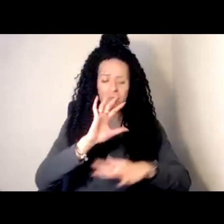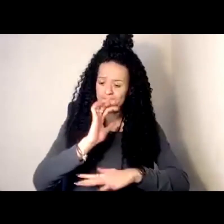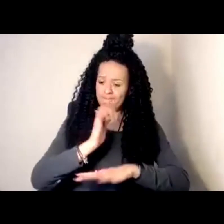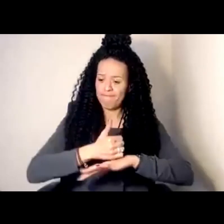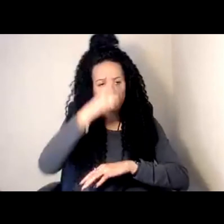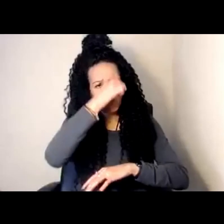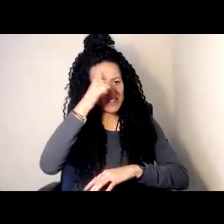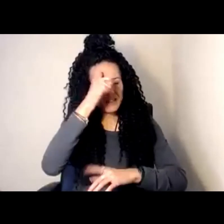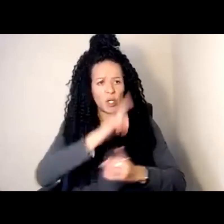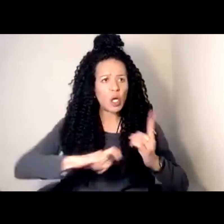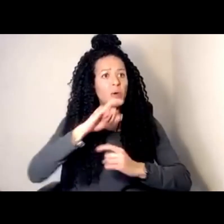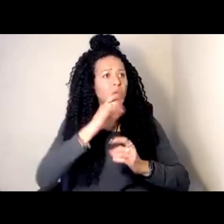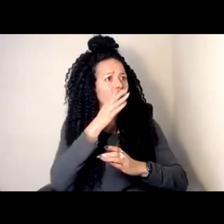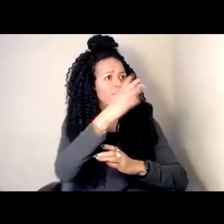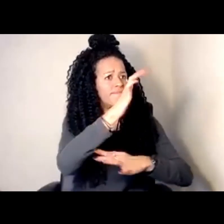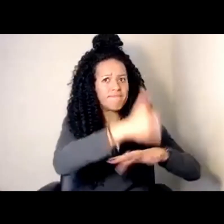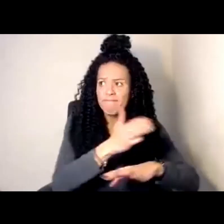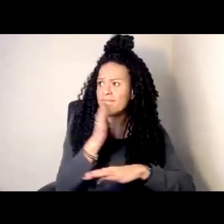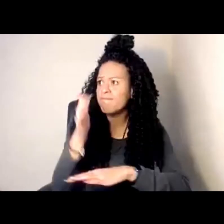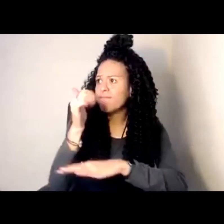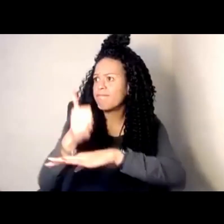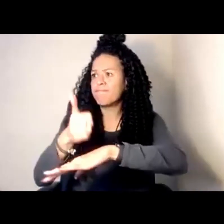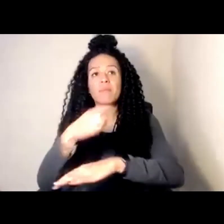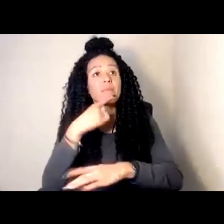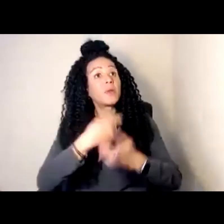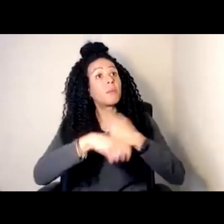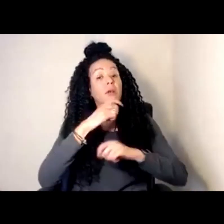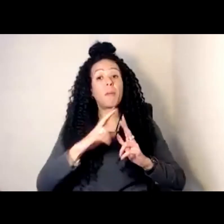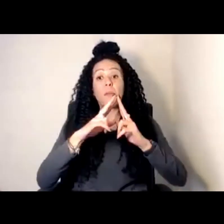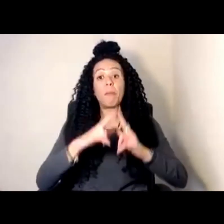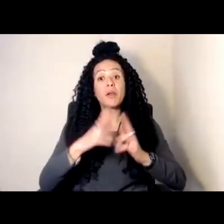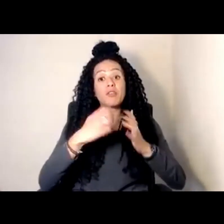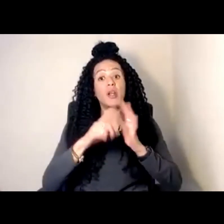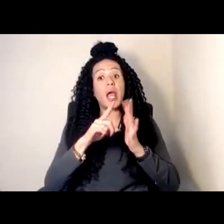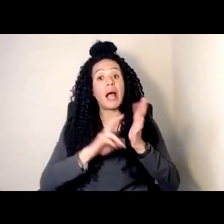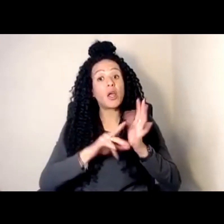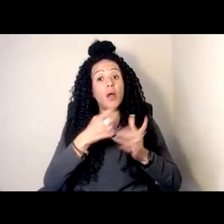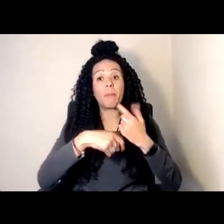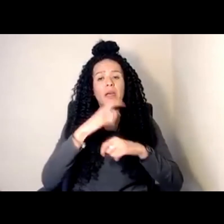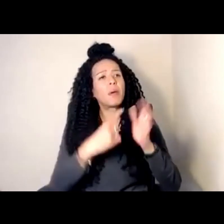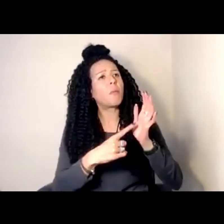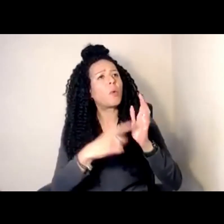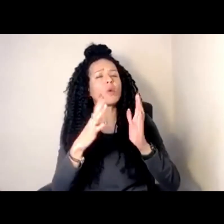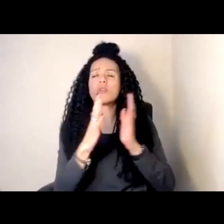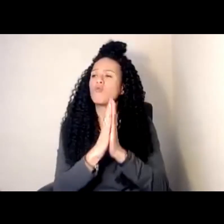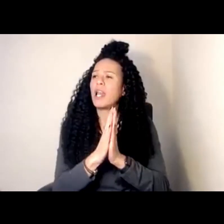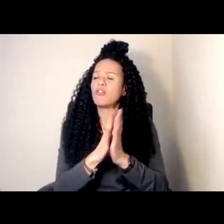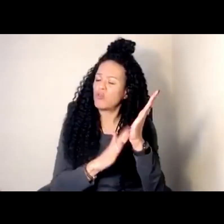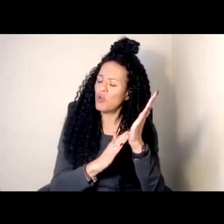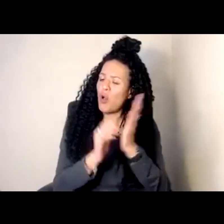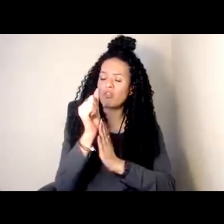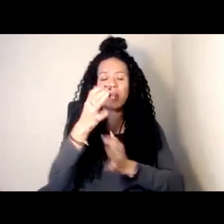Christian communities wherever he could, turning his monastery on Iona into an important religious, cultural,